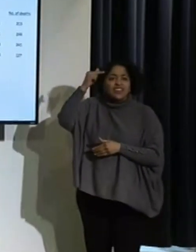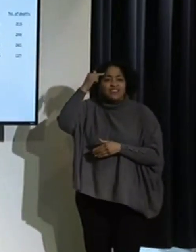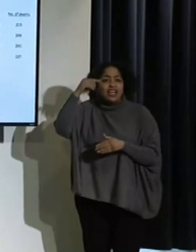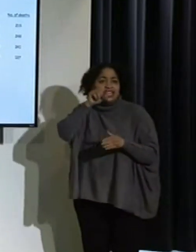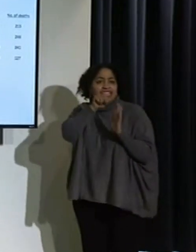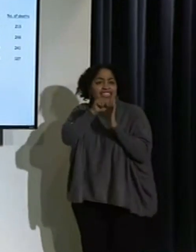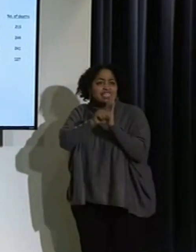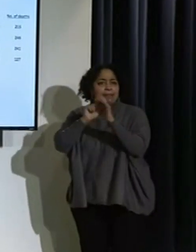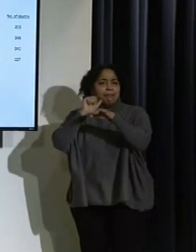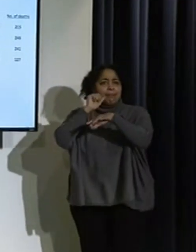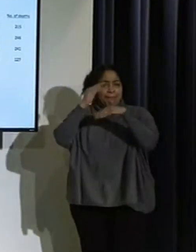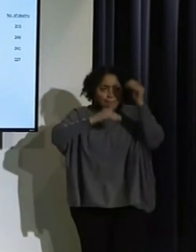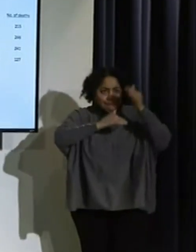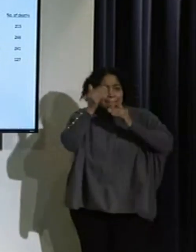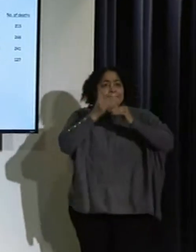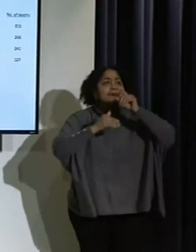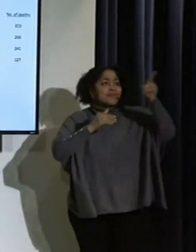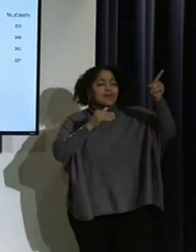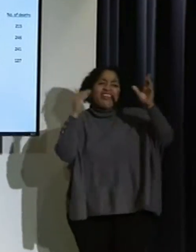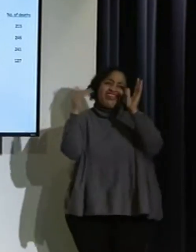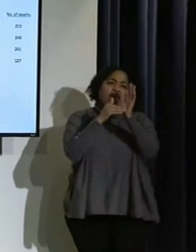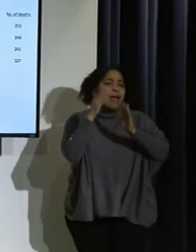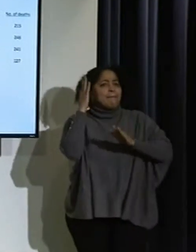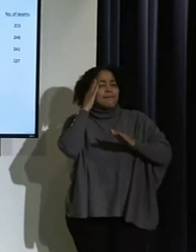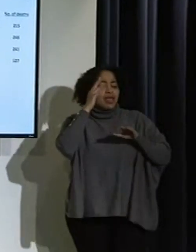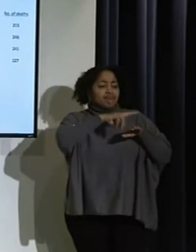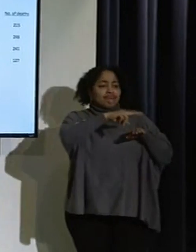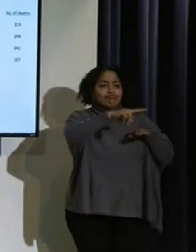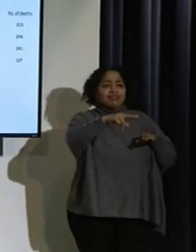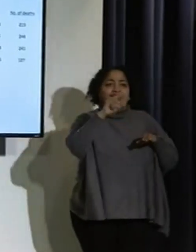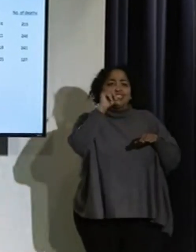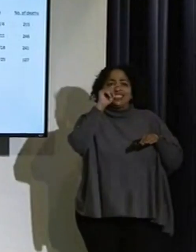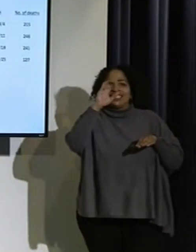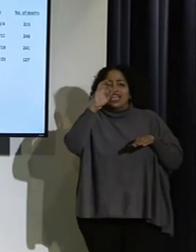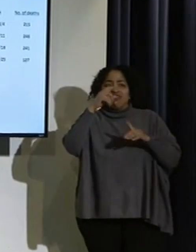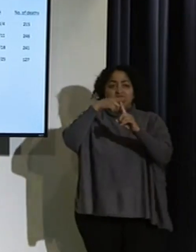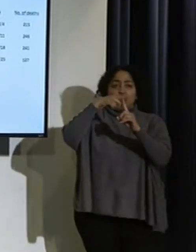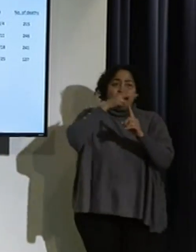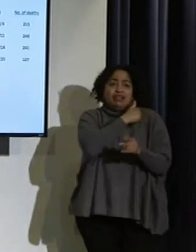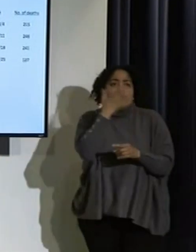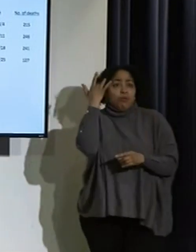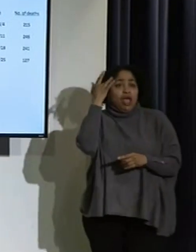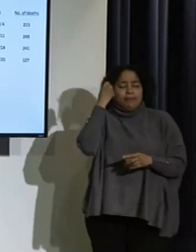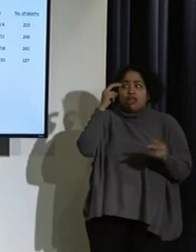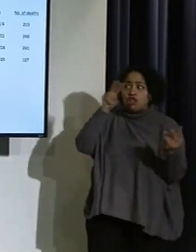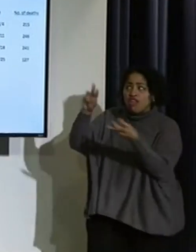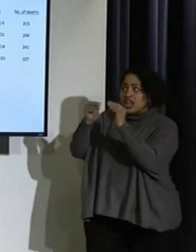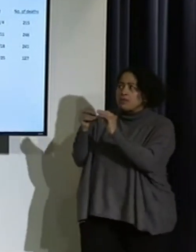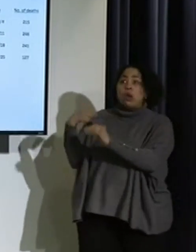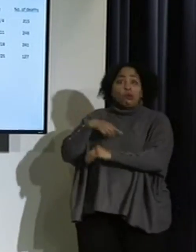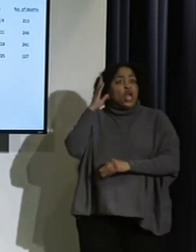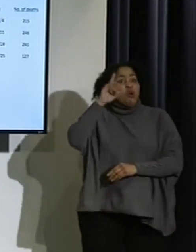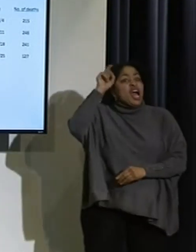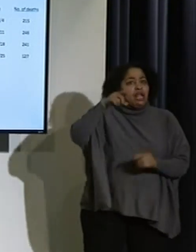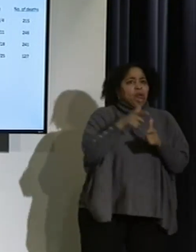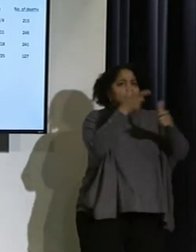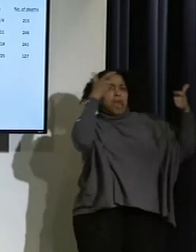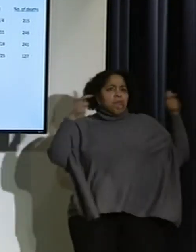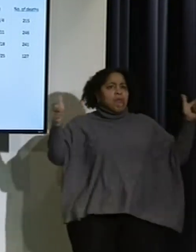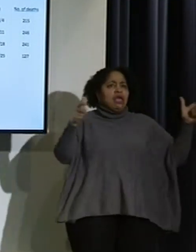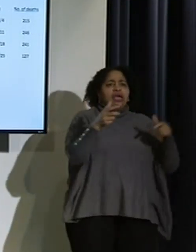the 1,000-bed TCF field hospital because it looked at the trend we were on that we were going to need that